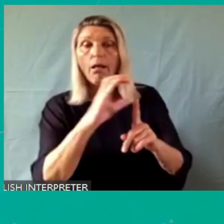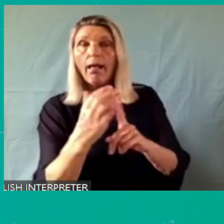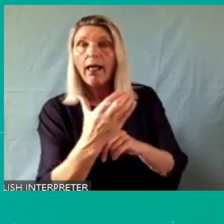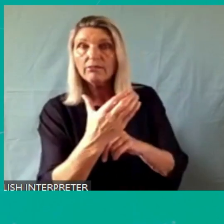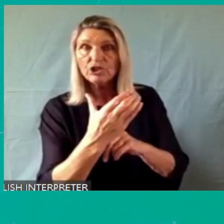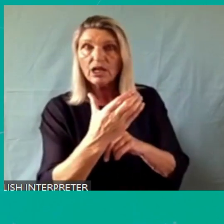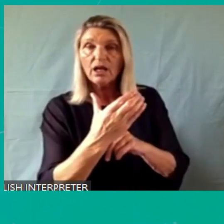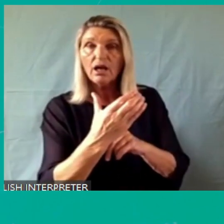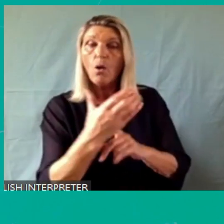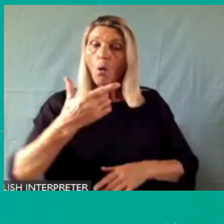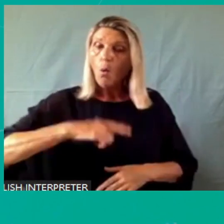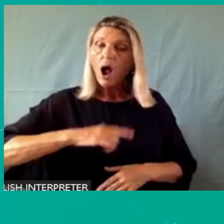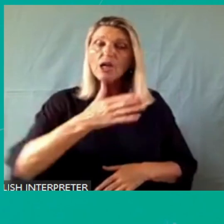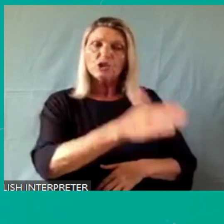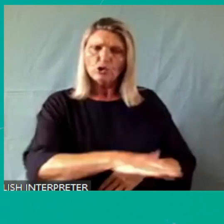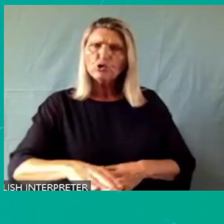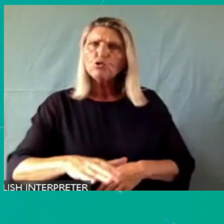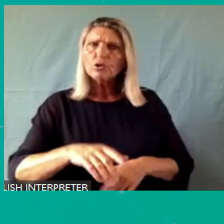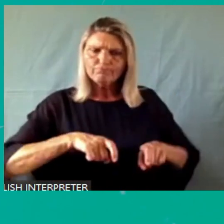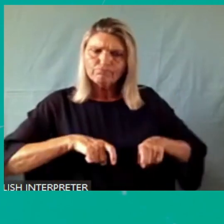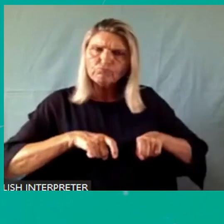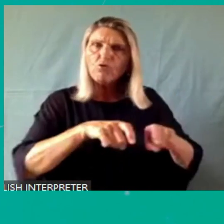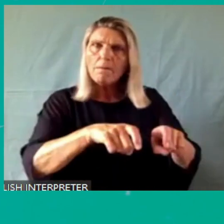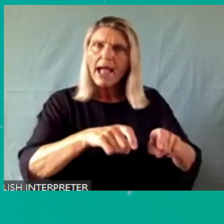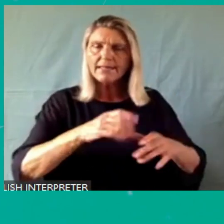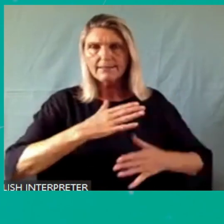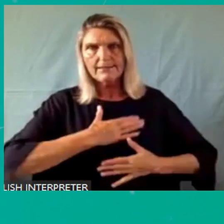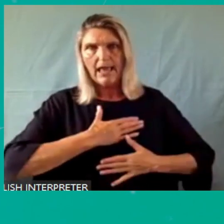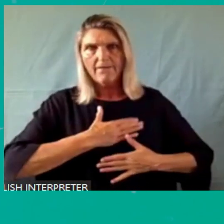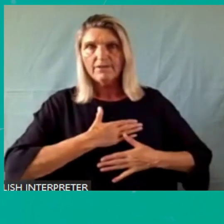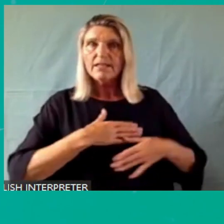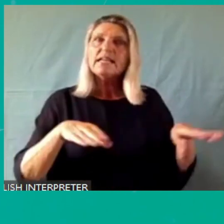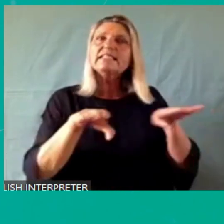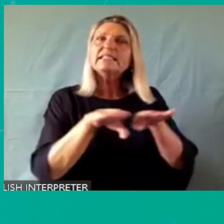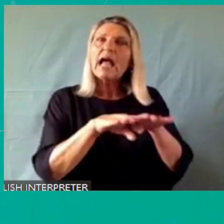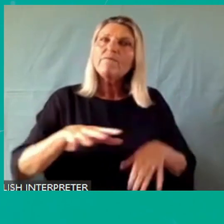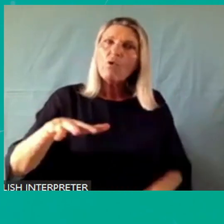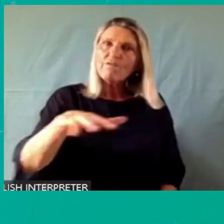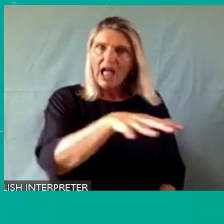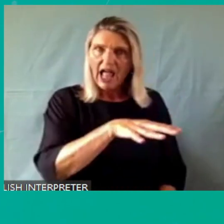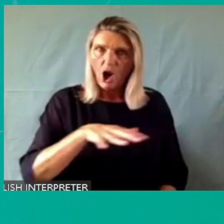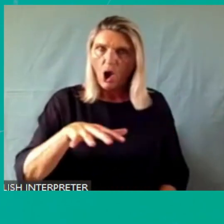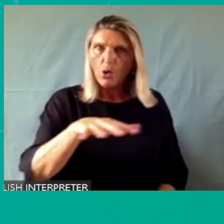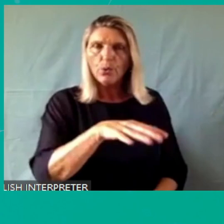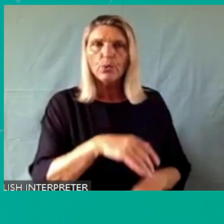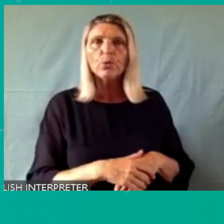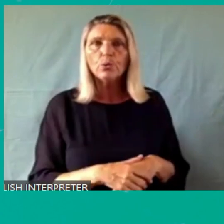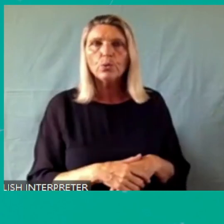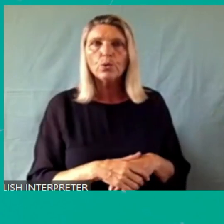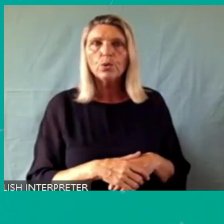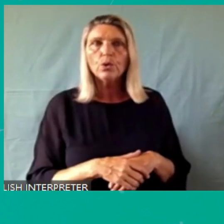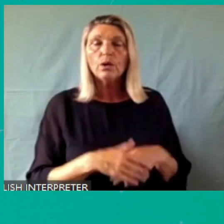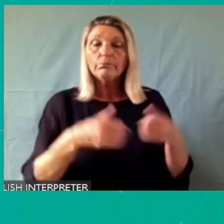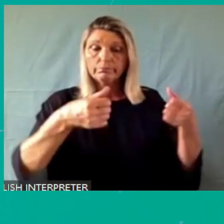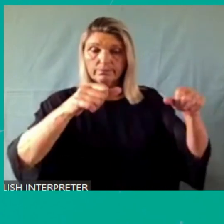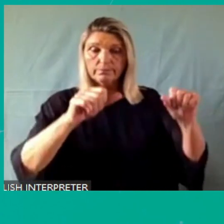safe through and for whānau. I want to move now to recommendations addressing the structural drivers of violence and abuse that would